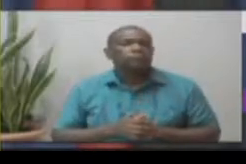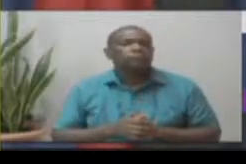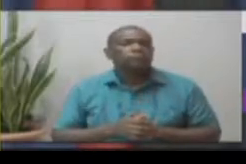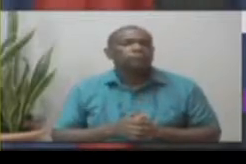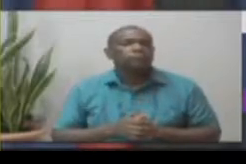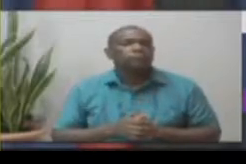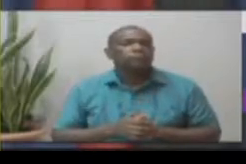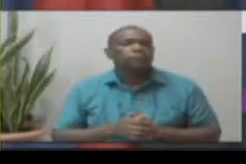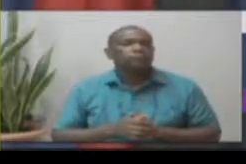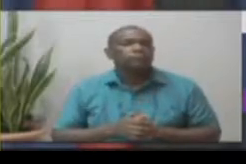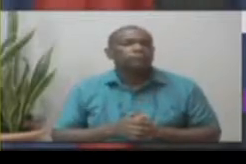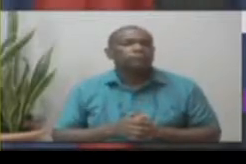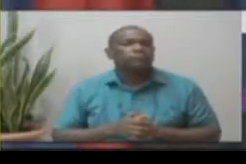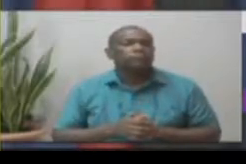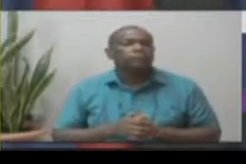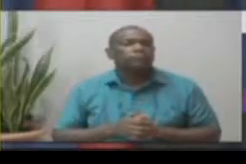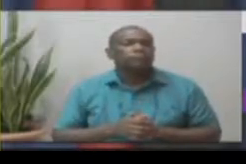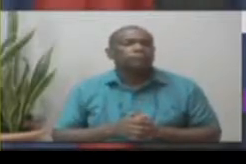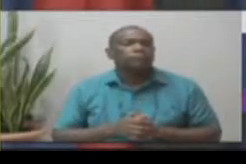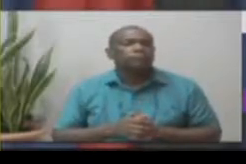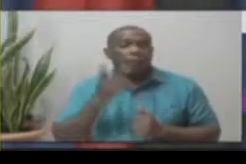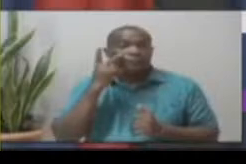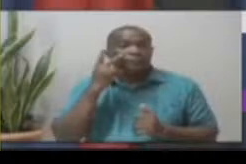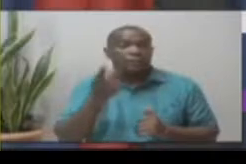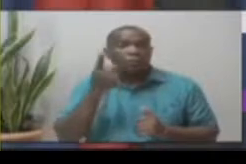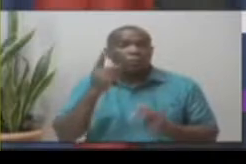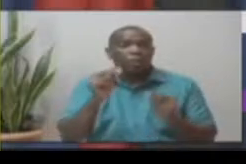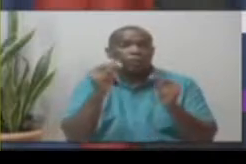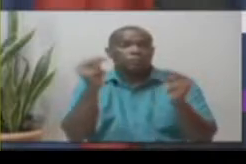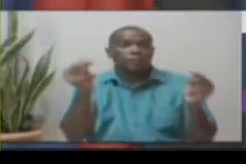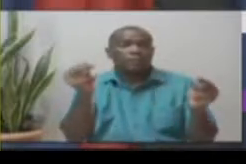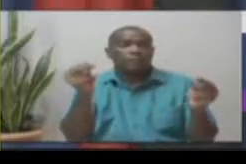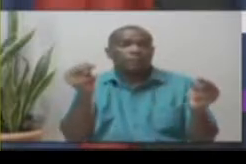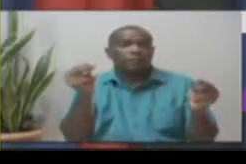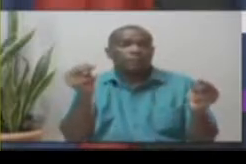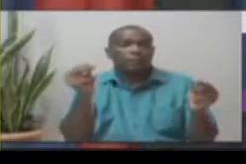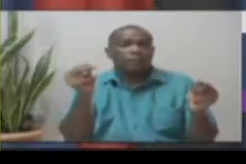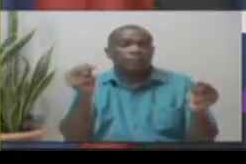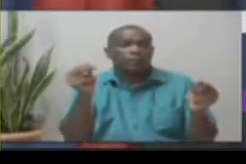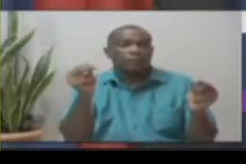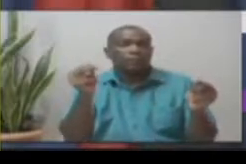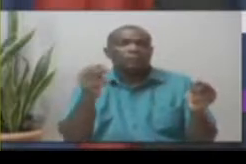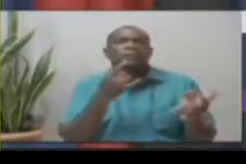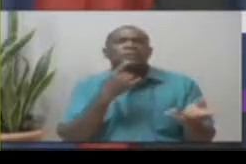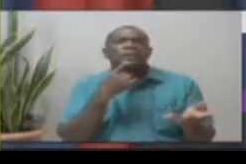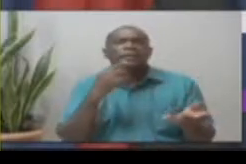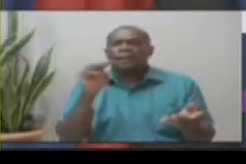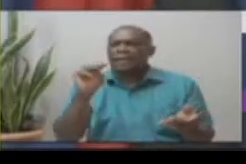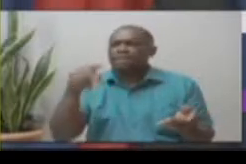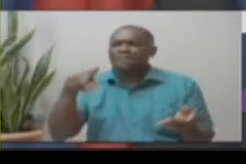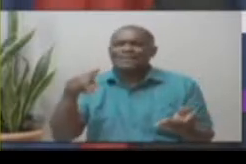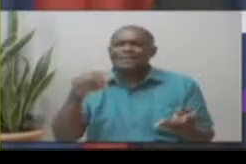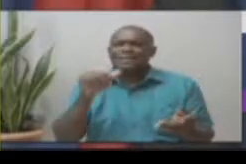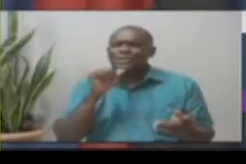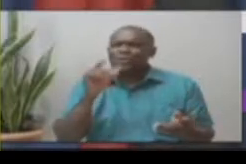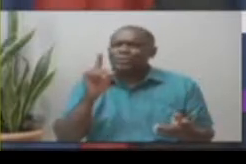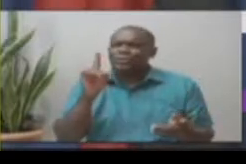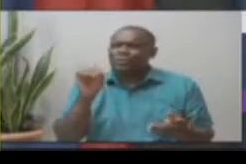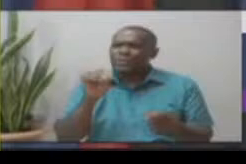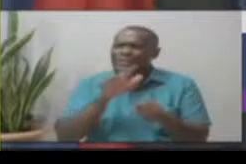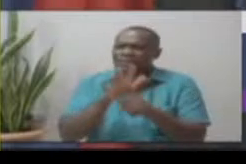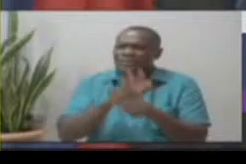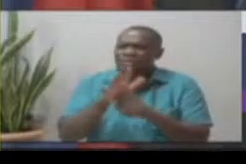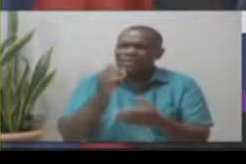of the newspapers that one of the things that is lacking is that MPs are not doing enough to help their